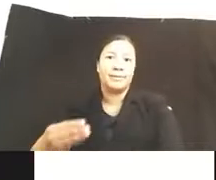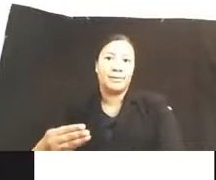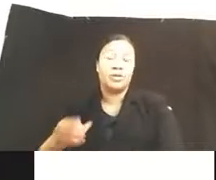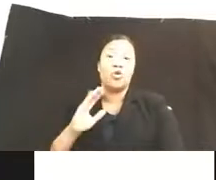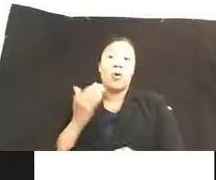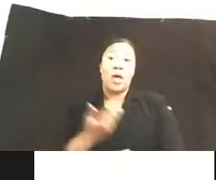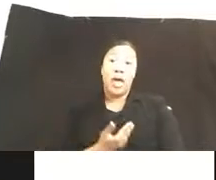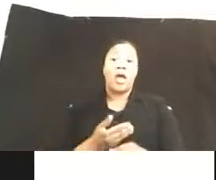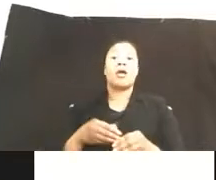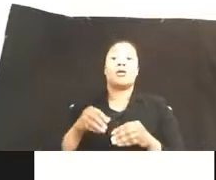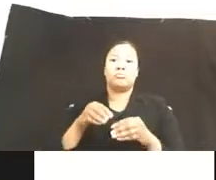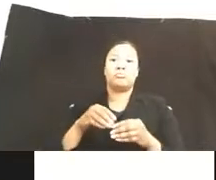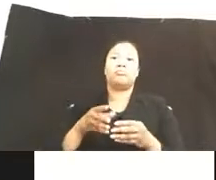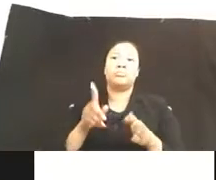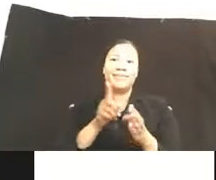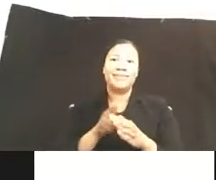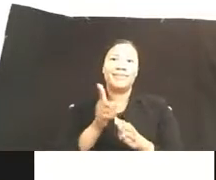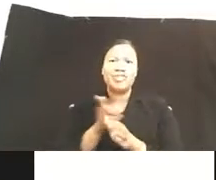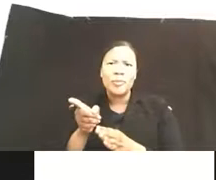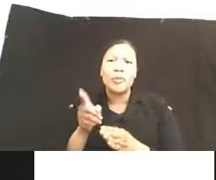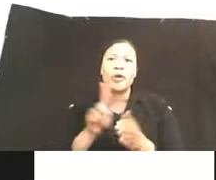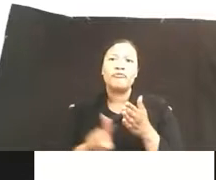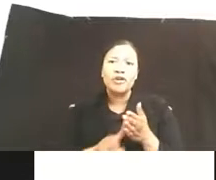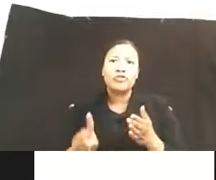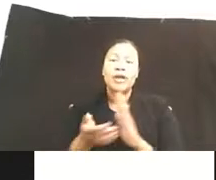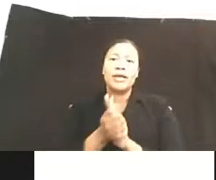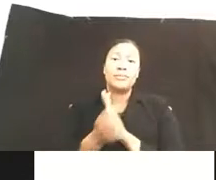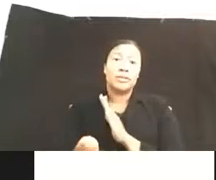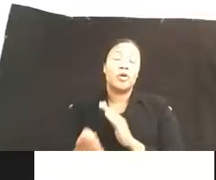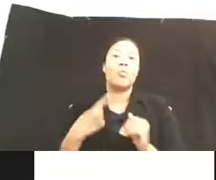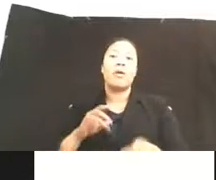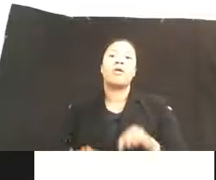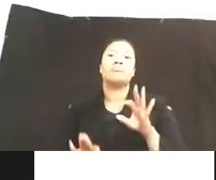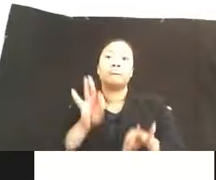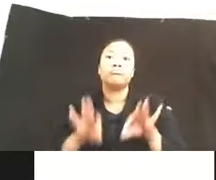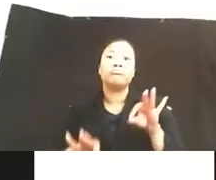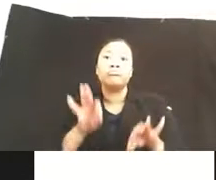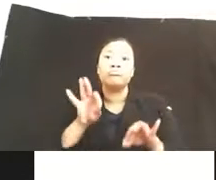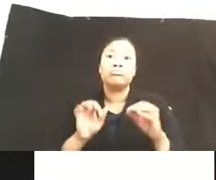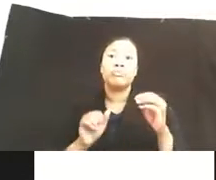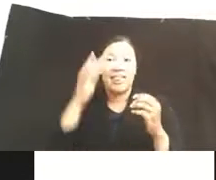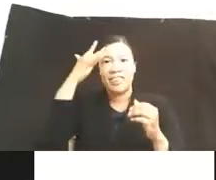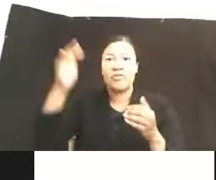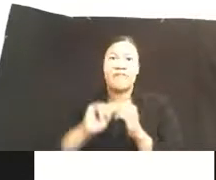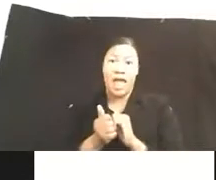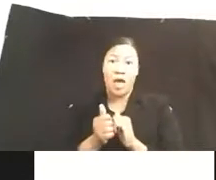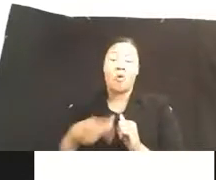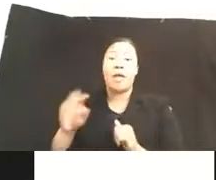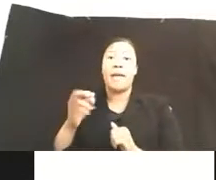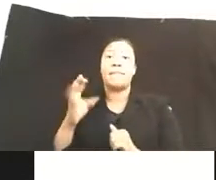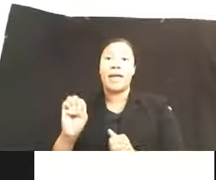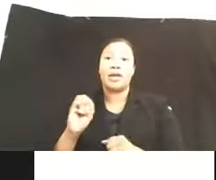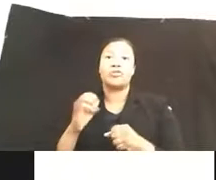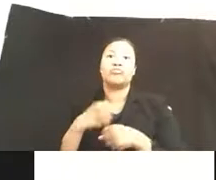and regional expertise, we advance theories of how empire is reproduced and the knowledge-power relationship therein,